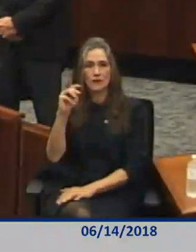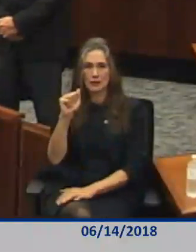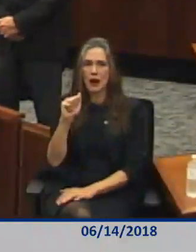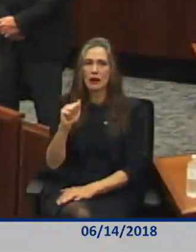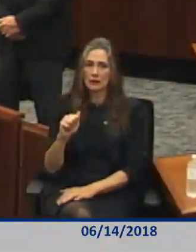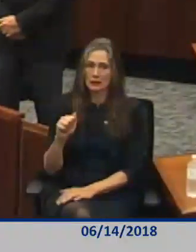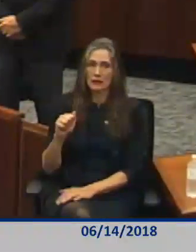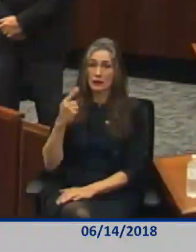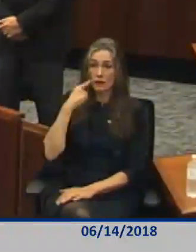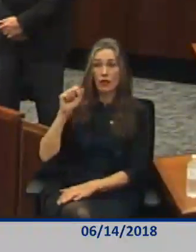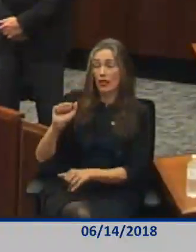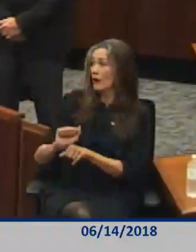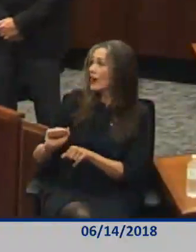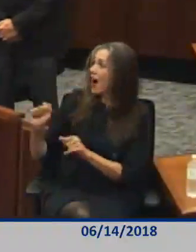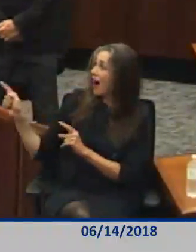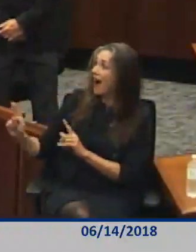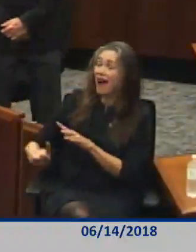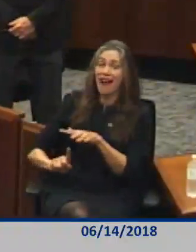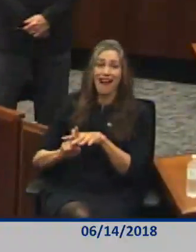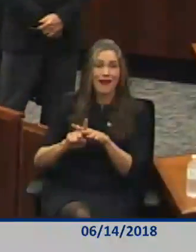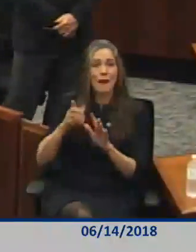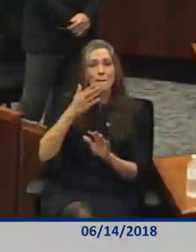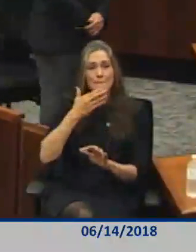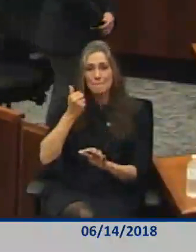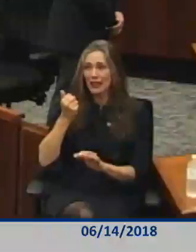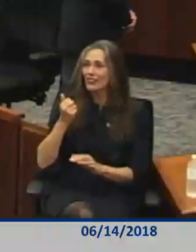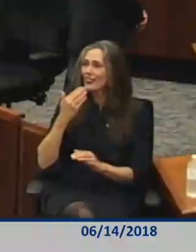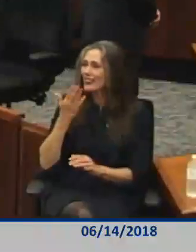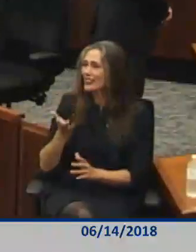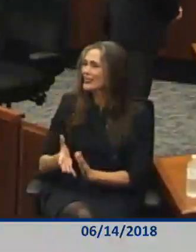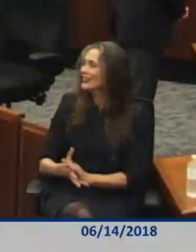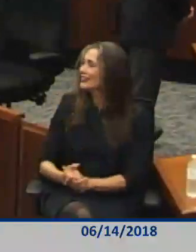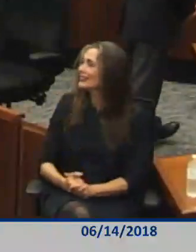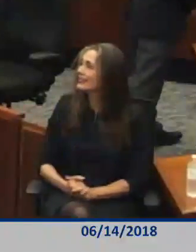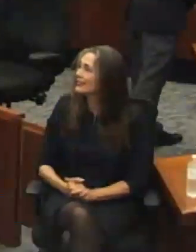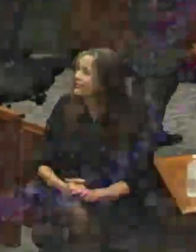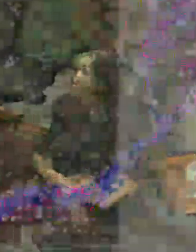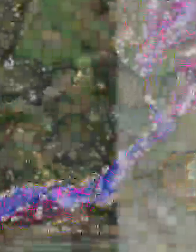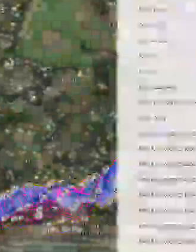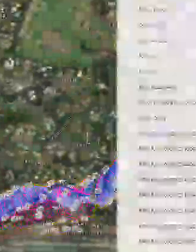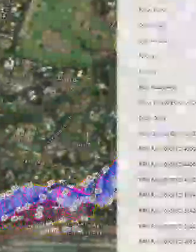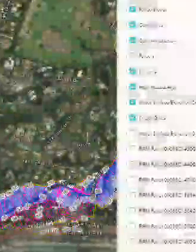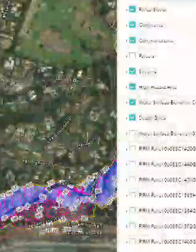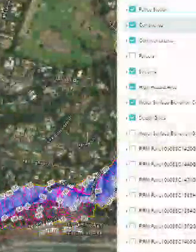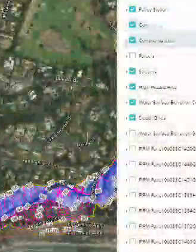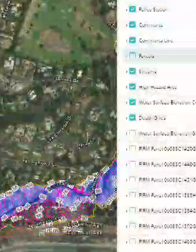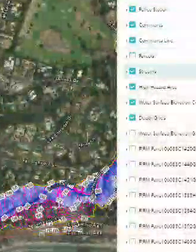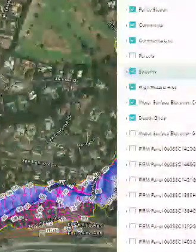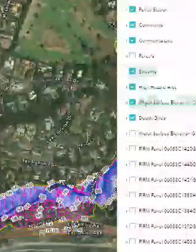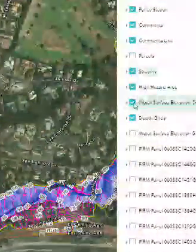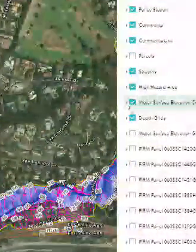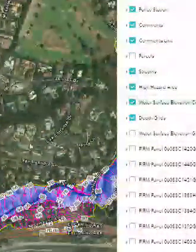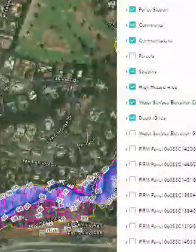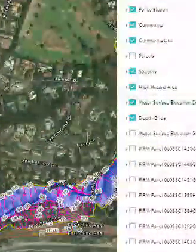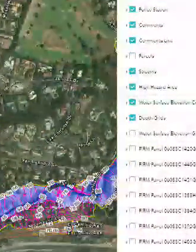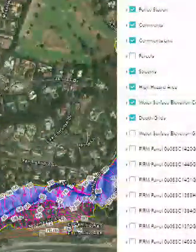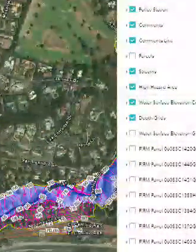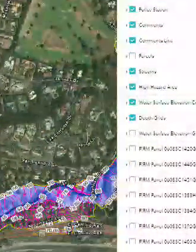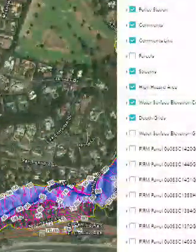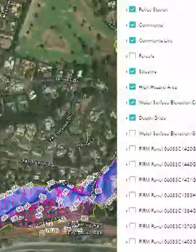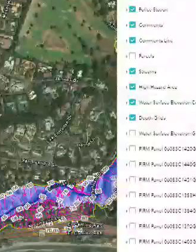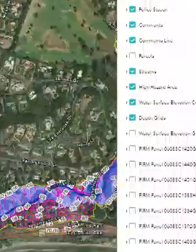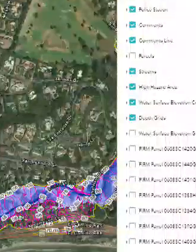that's another question that we're getting a lot of is, how does this affect my insurance? And it's not. They're going to continue